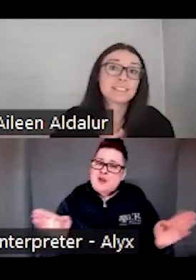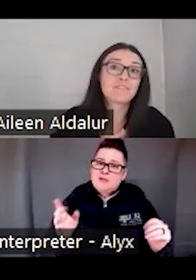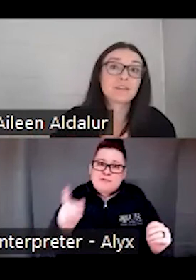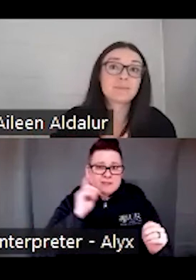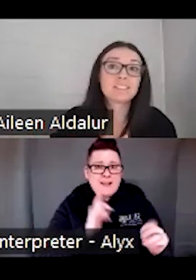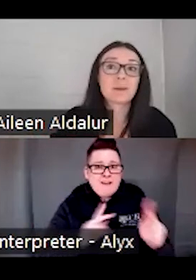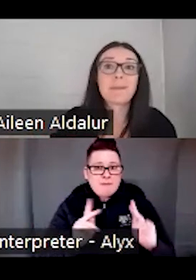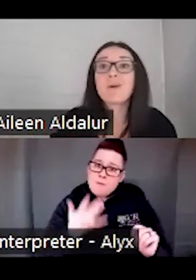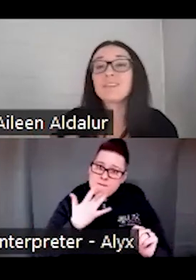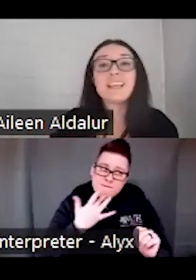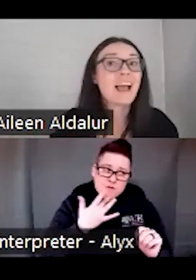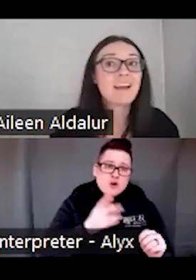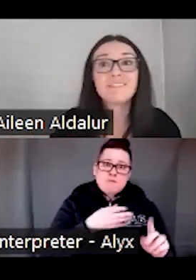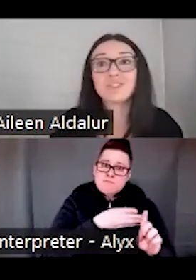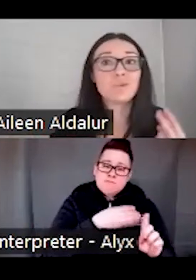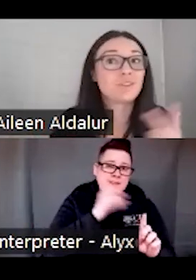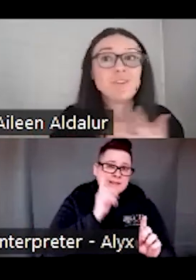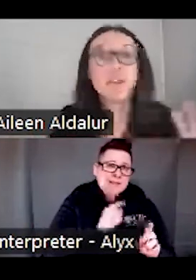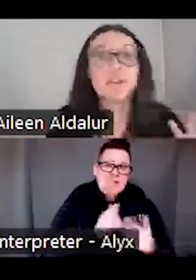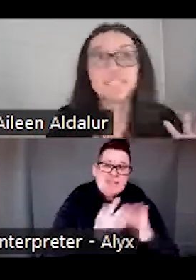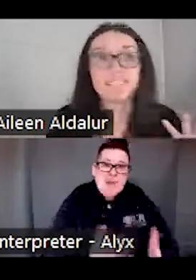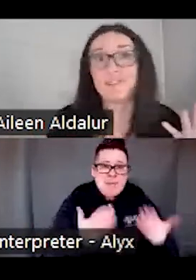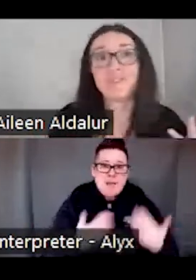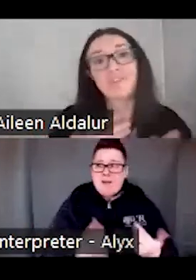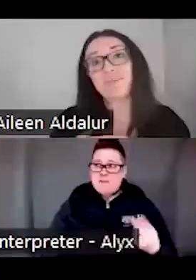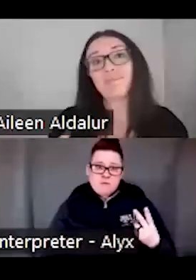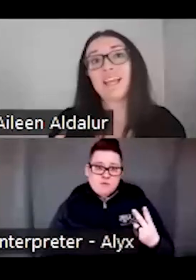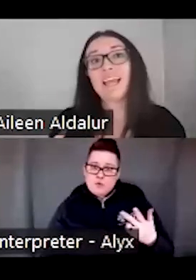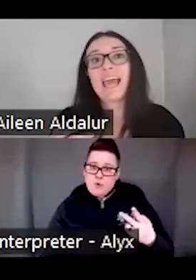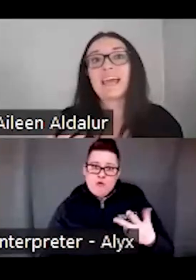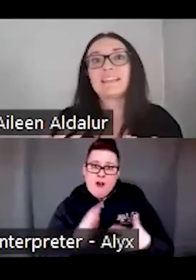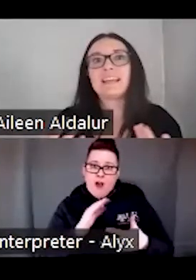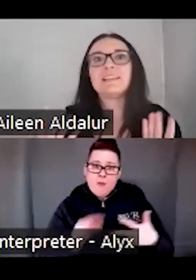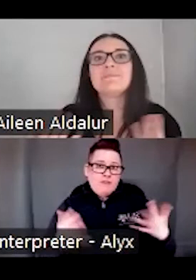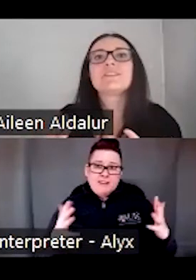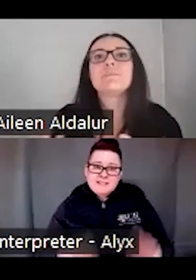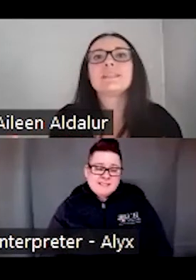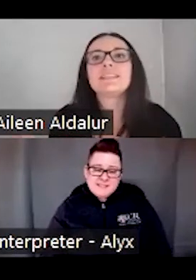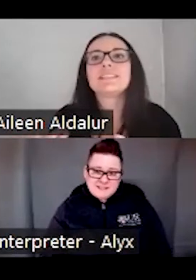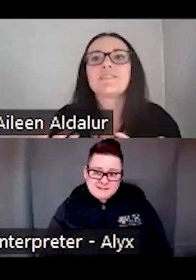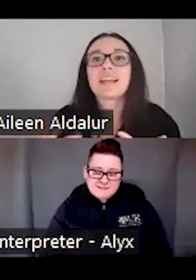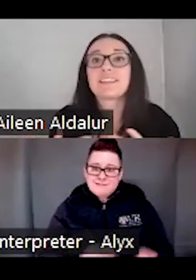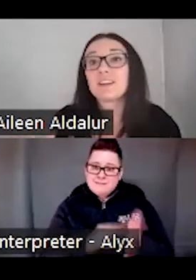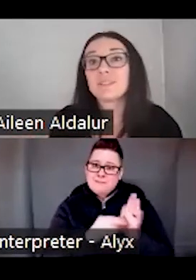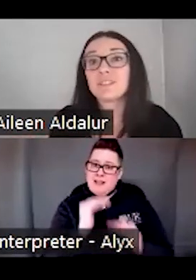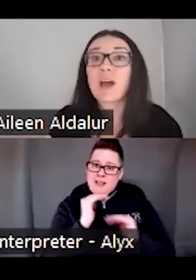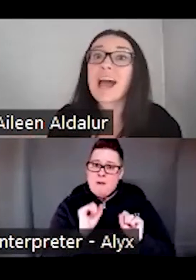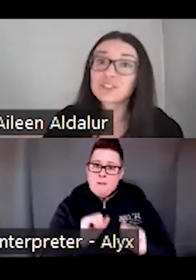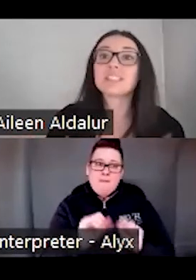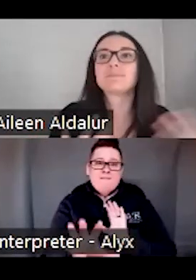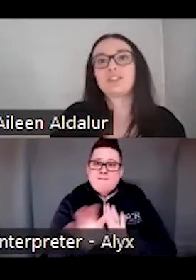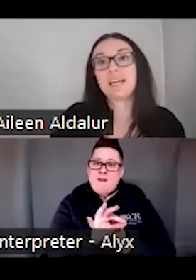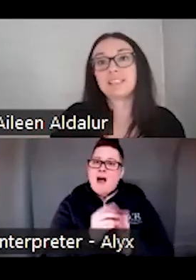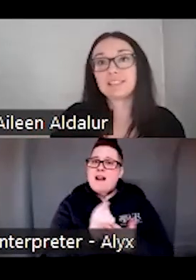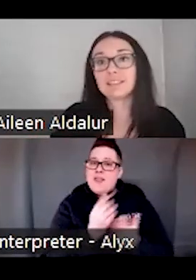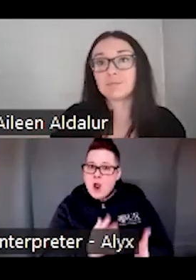prefer to see a deaf therapist may only have 2 or 3 therapists to choose from. and that limits their ability to find a therapist who